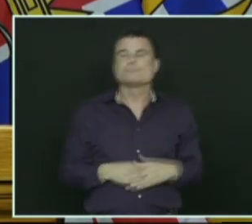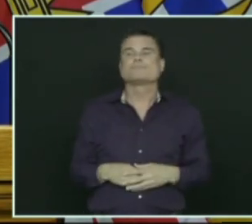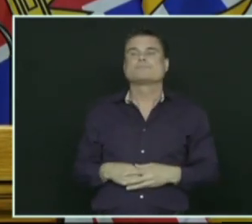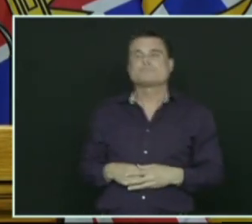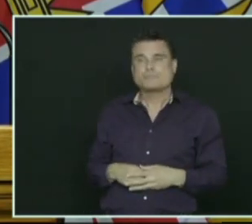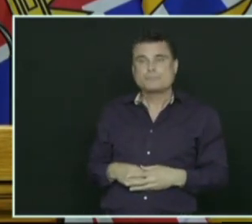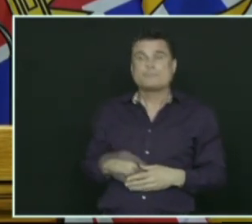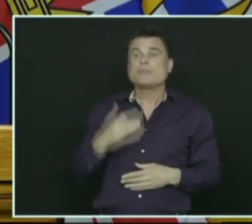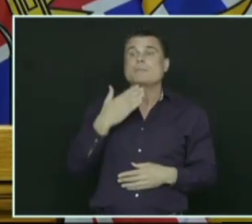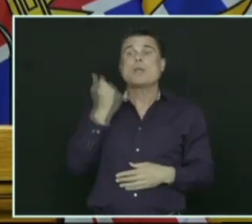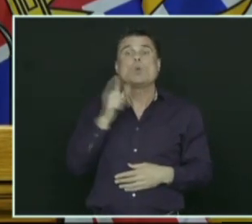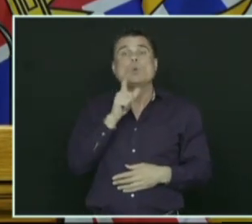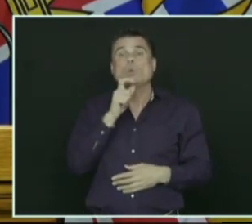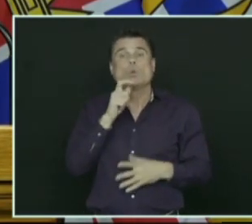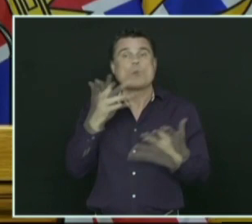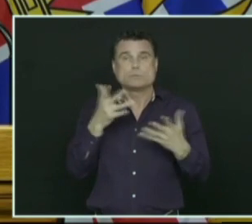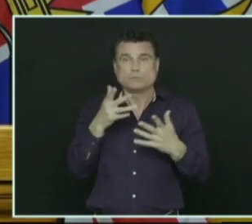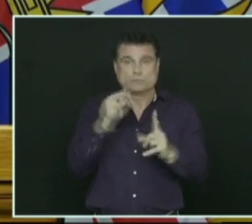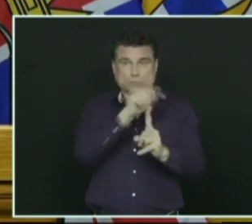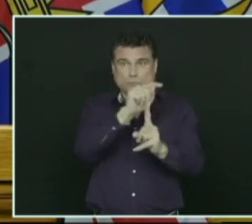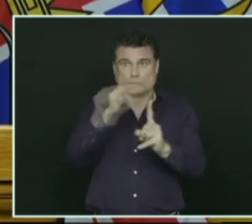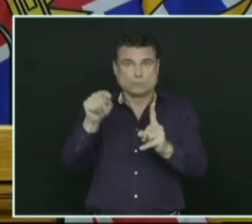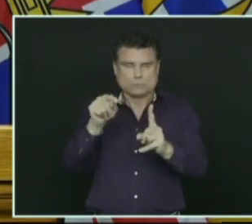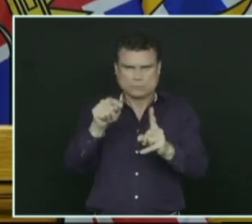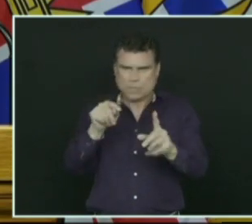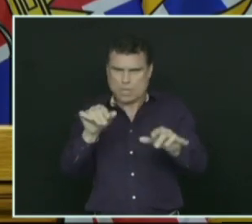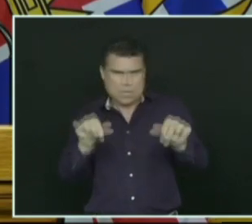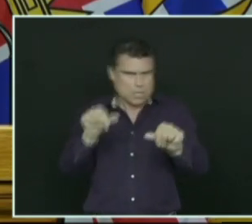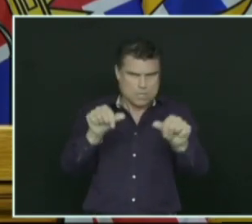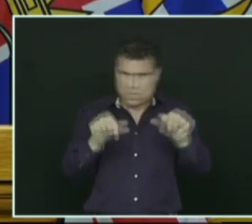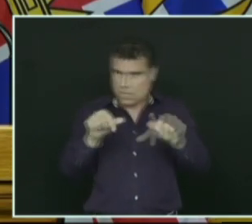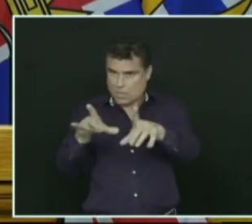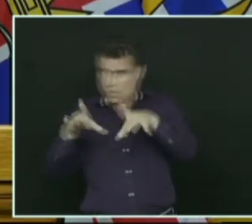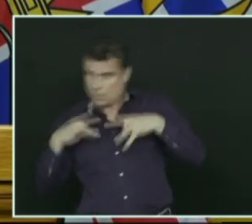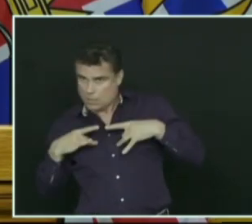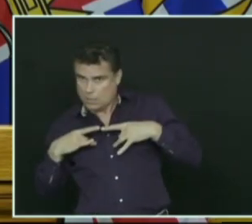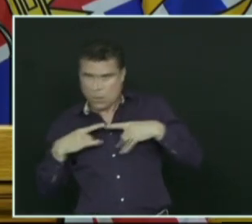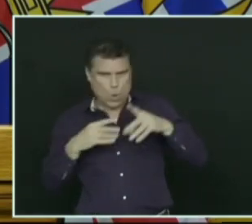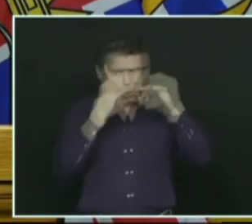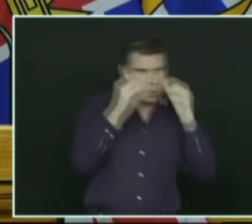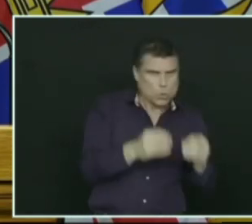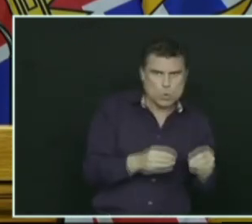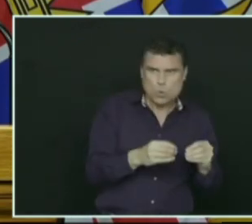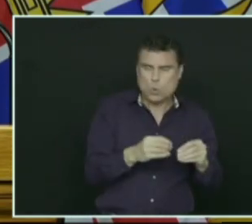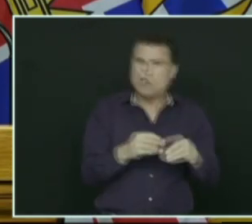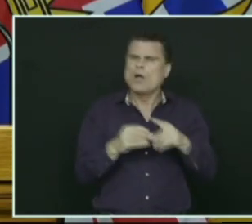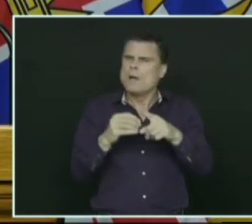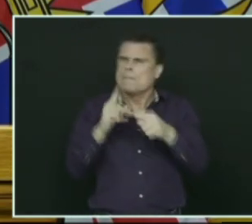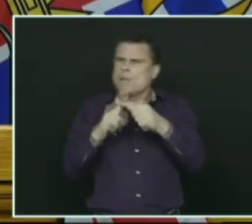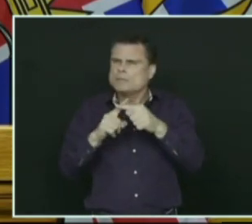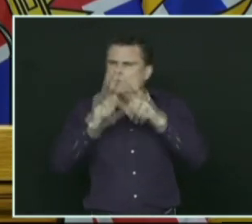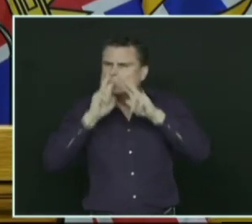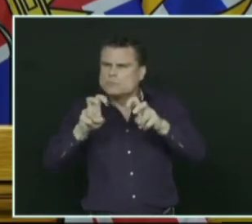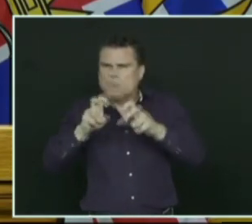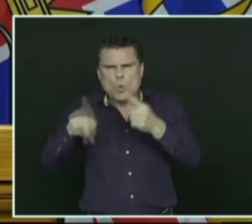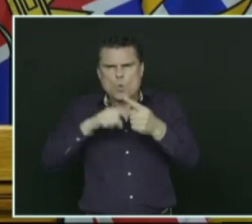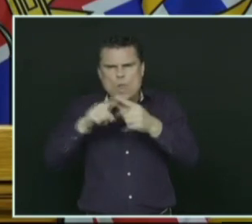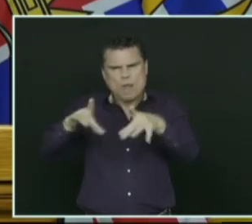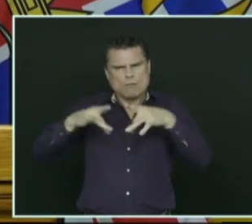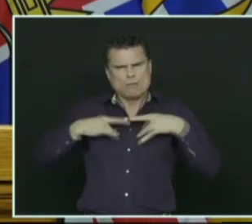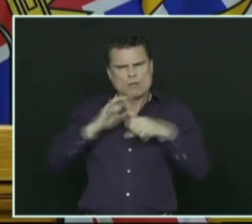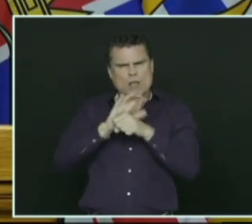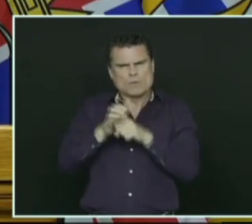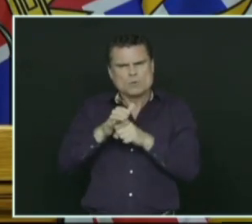very early. We're trying to do as much as we can to protect those environments, and it's been very, very challenging. I think